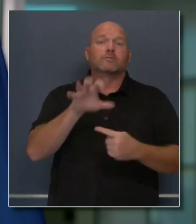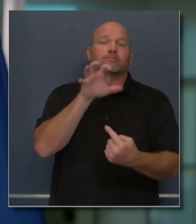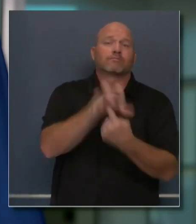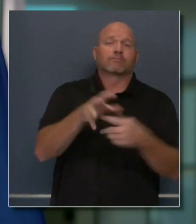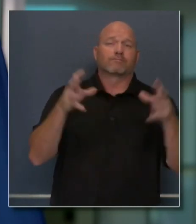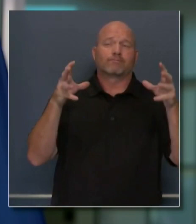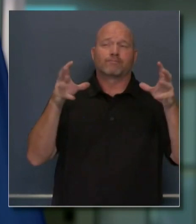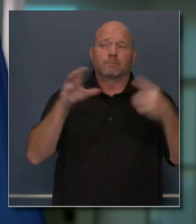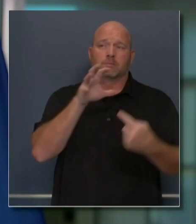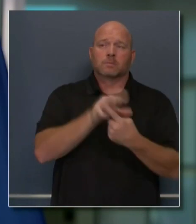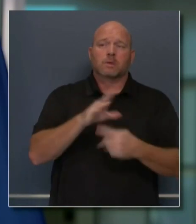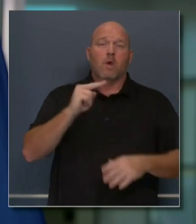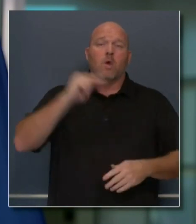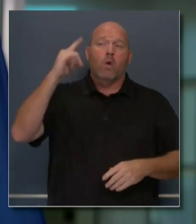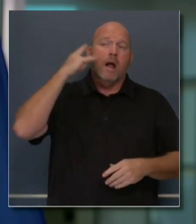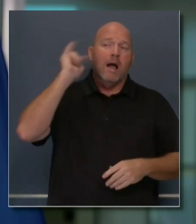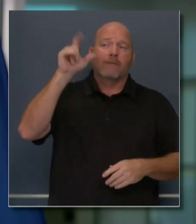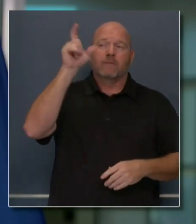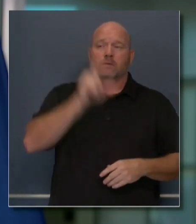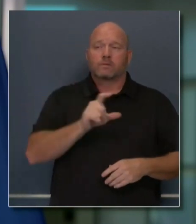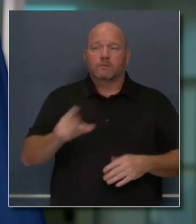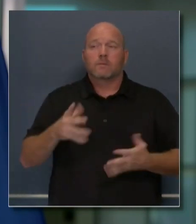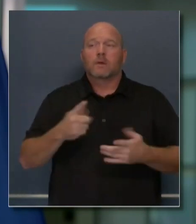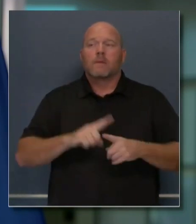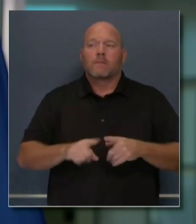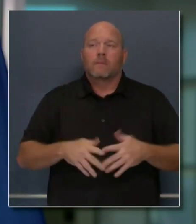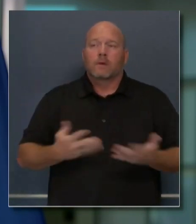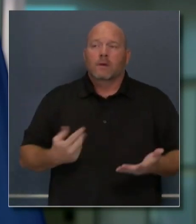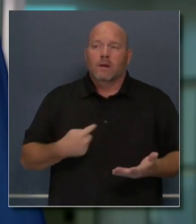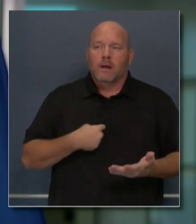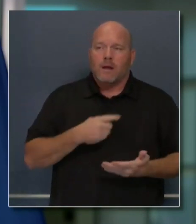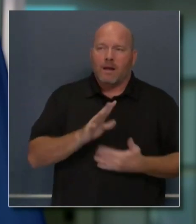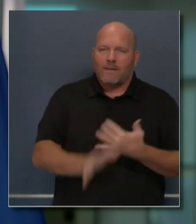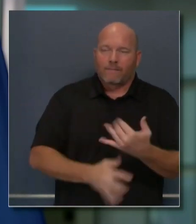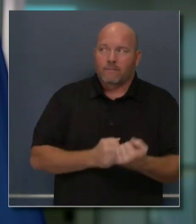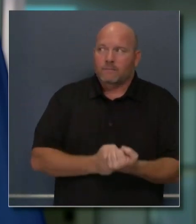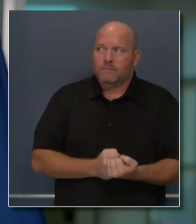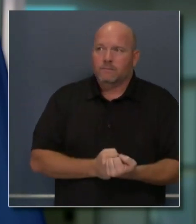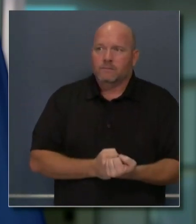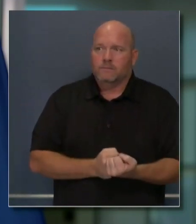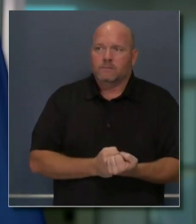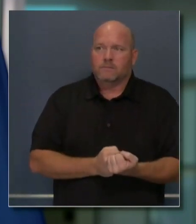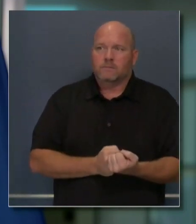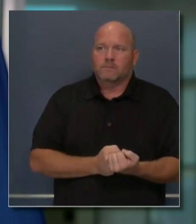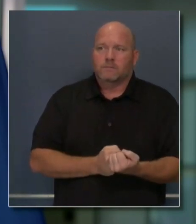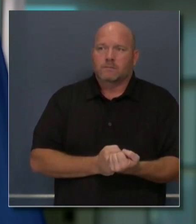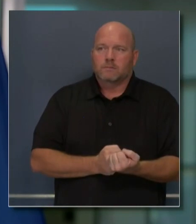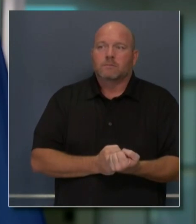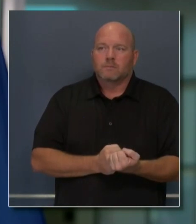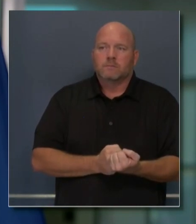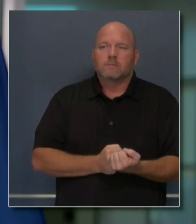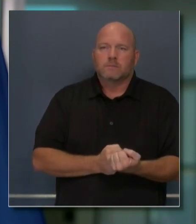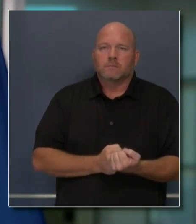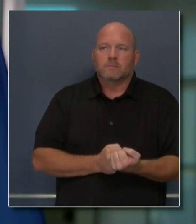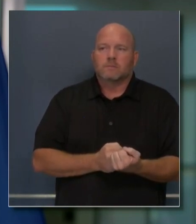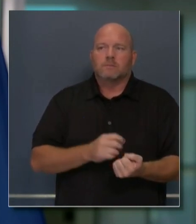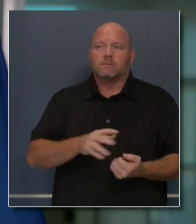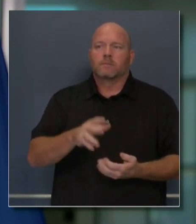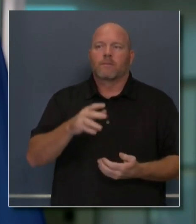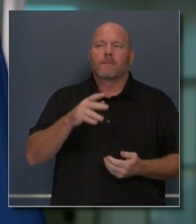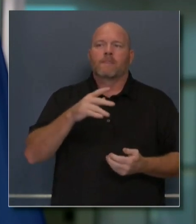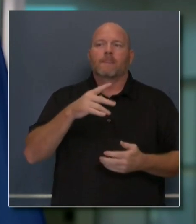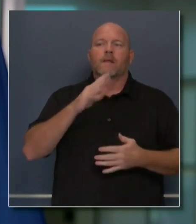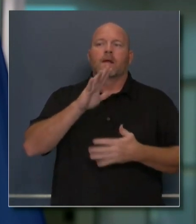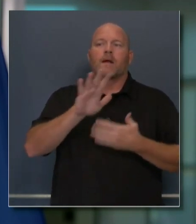Northern California resident, but I am a Laker fan. I can say that without fear of any ambiguity. And